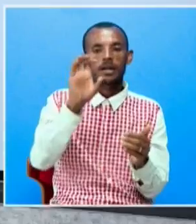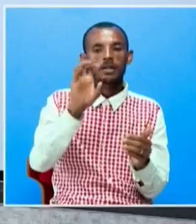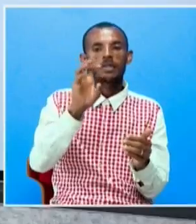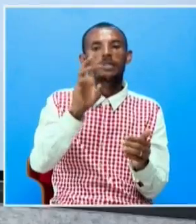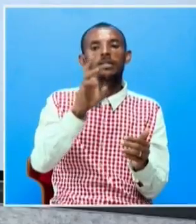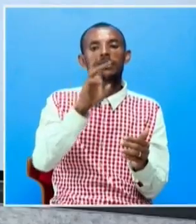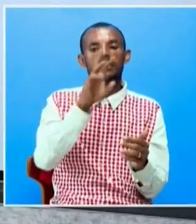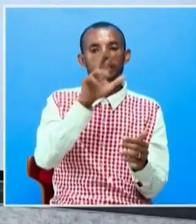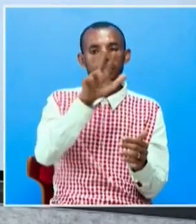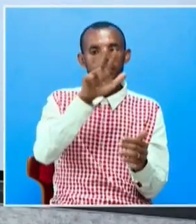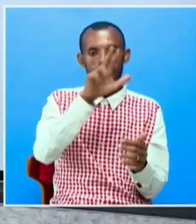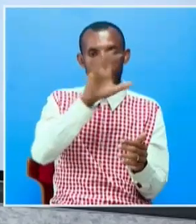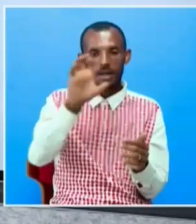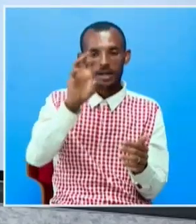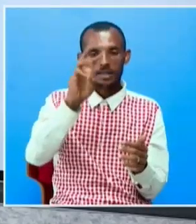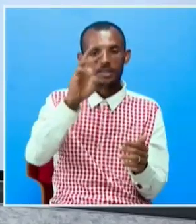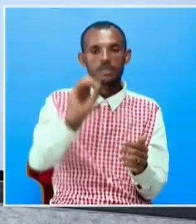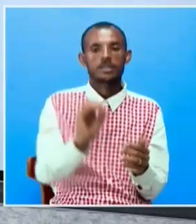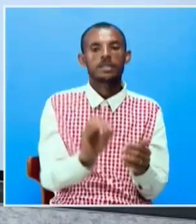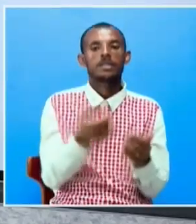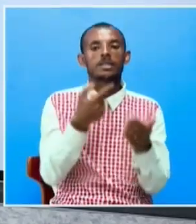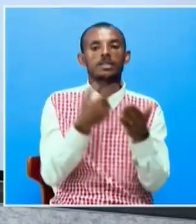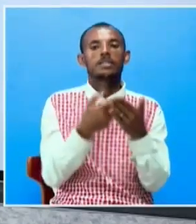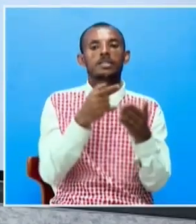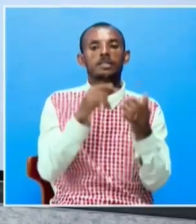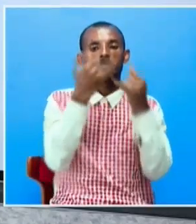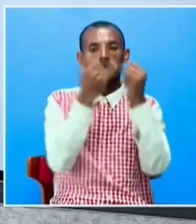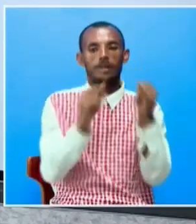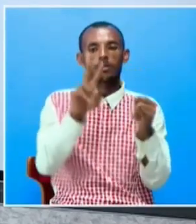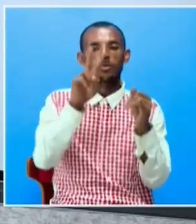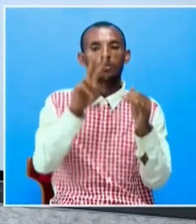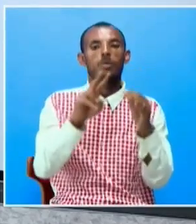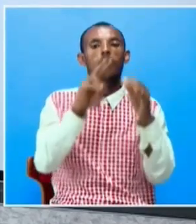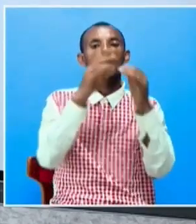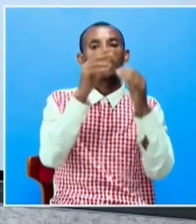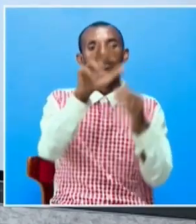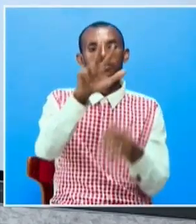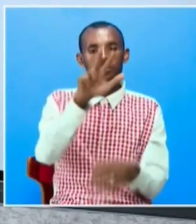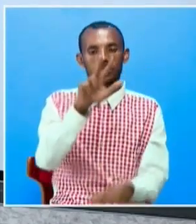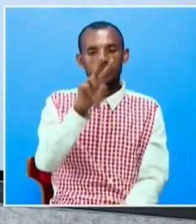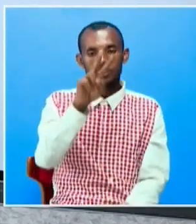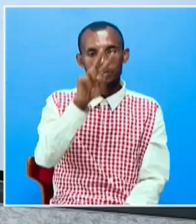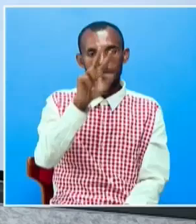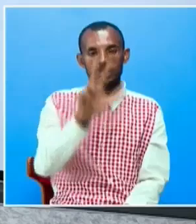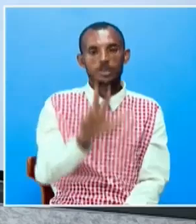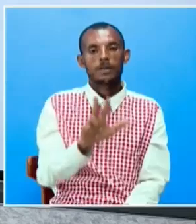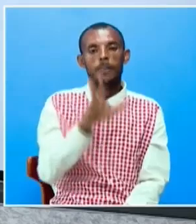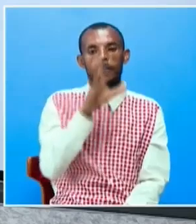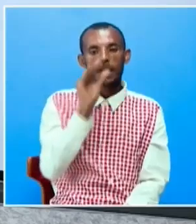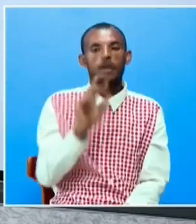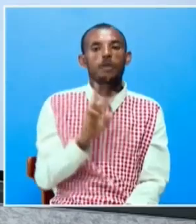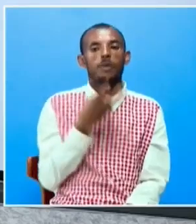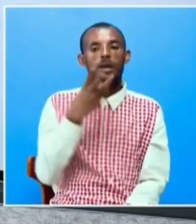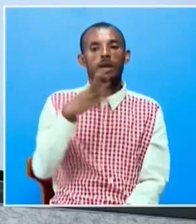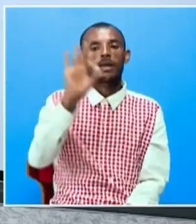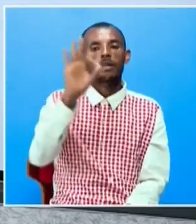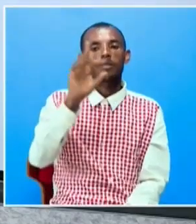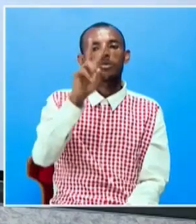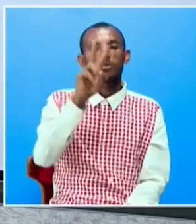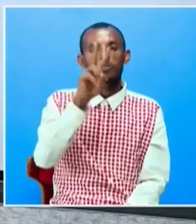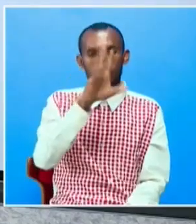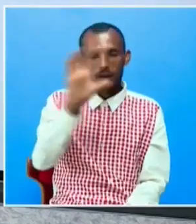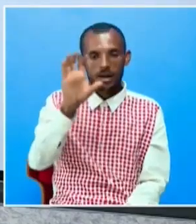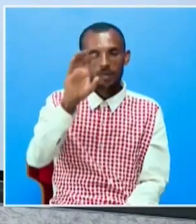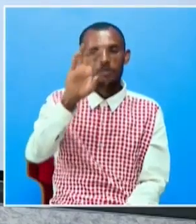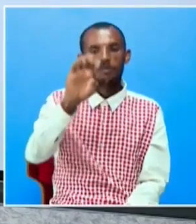Therefore, we have divided this 600 into 2 parts in the ratio of 2:3, and we got 240